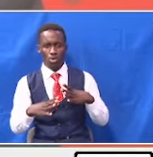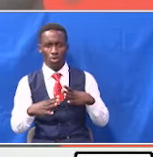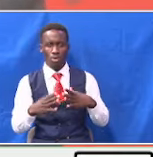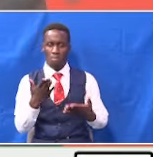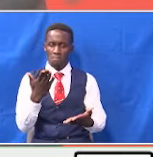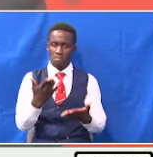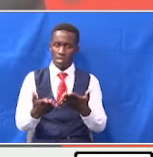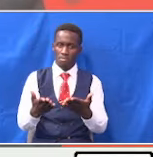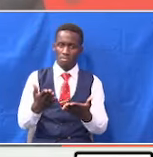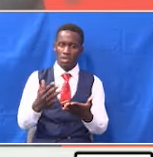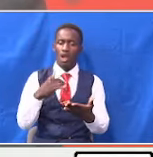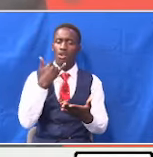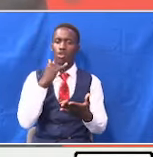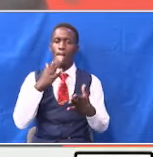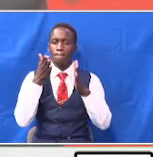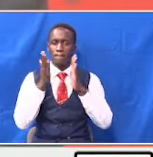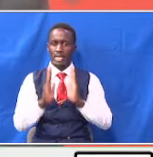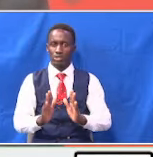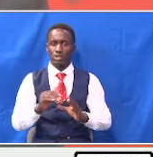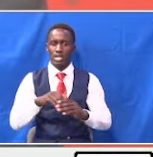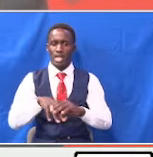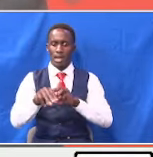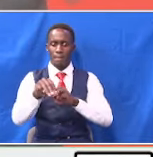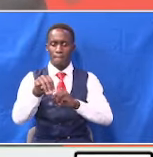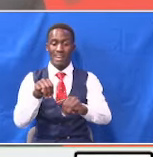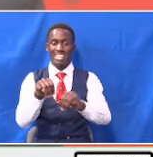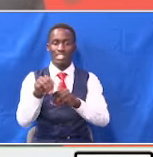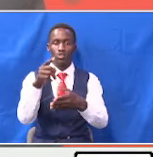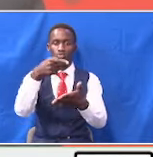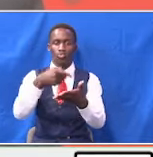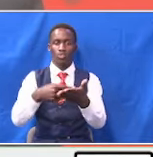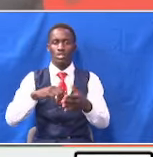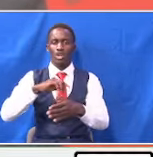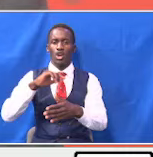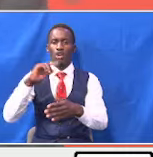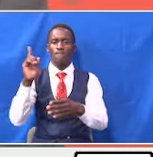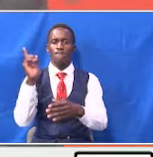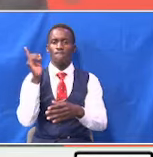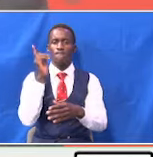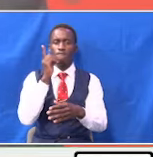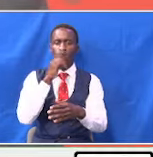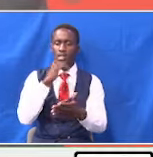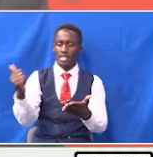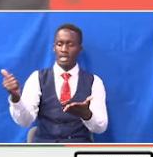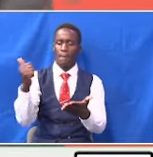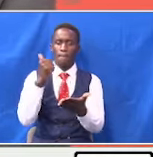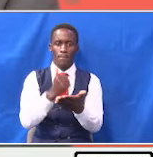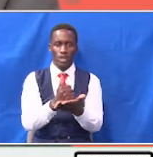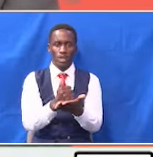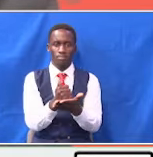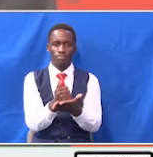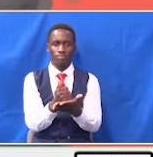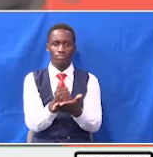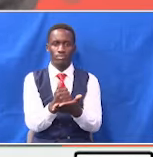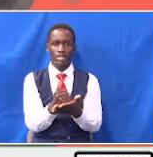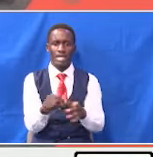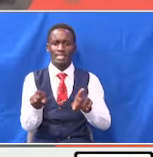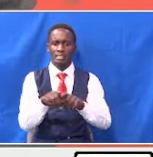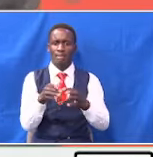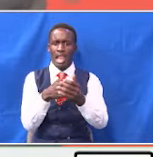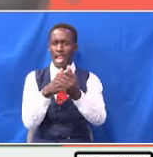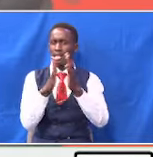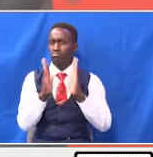person in managing what you have already appointed. As a leader, you need